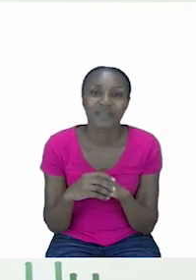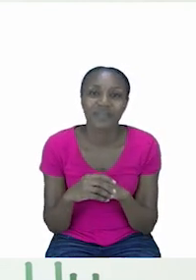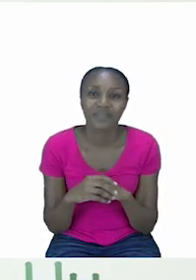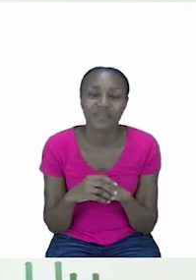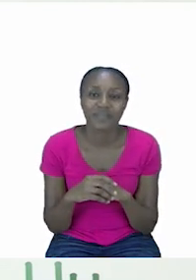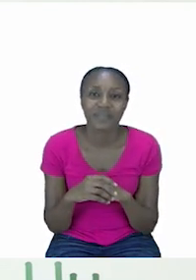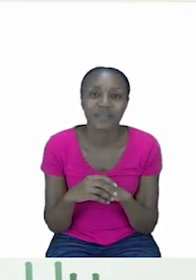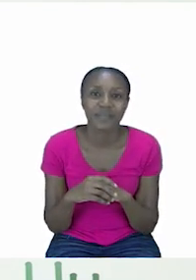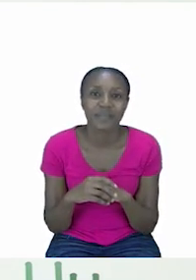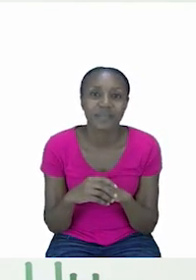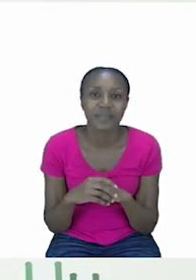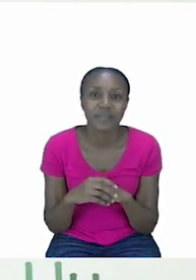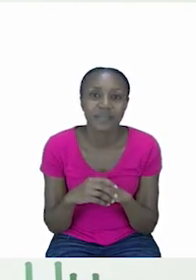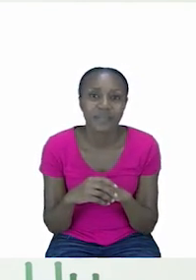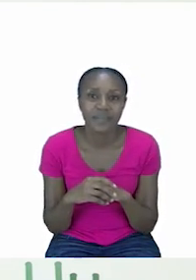round,